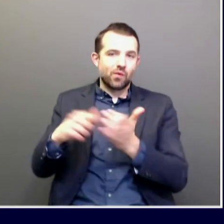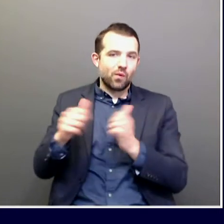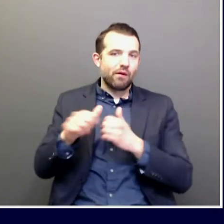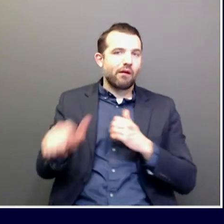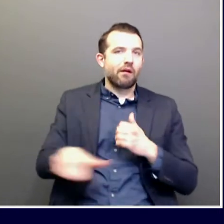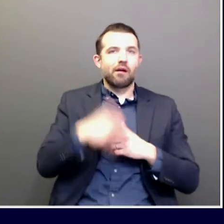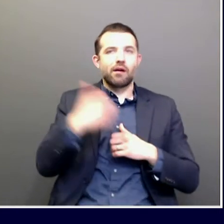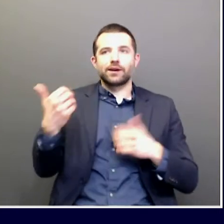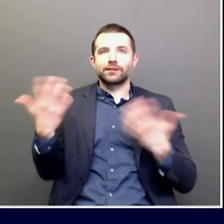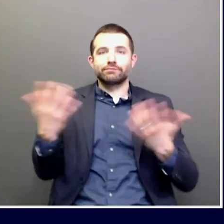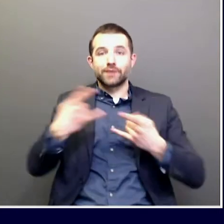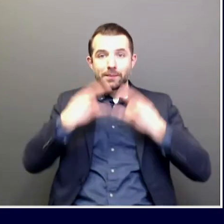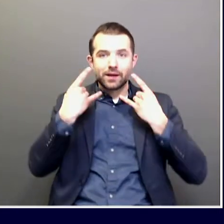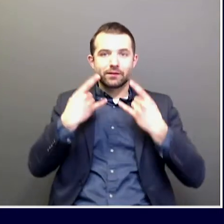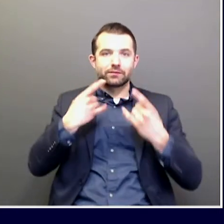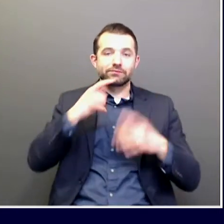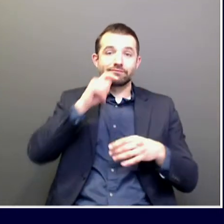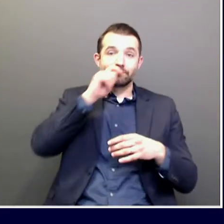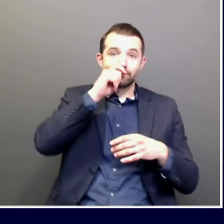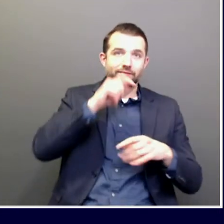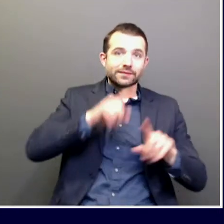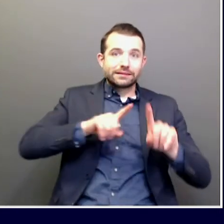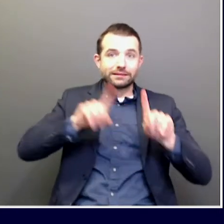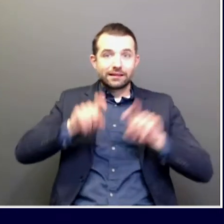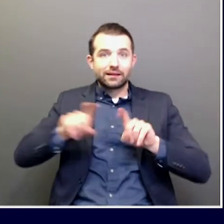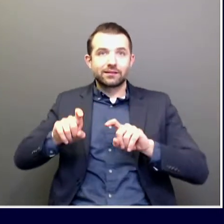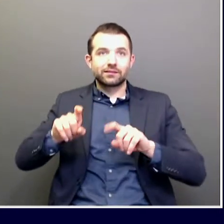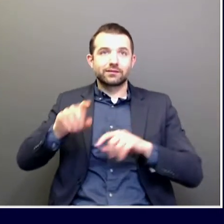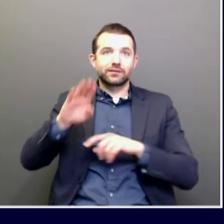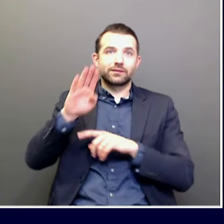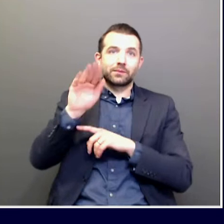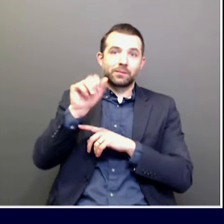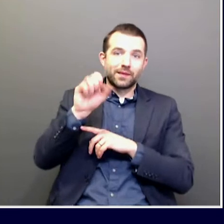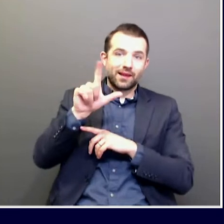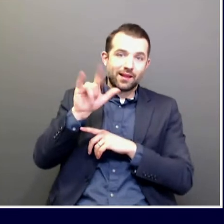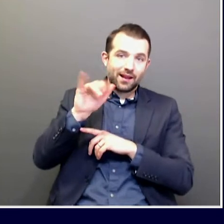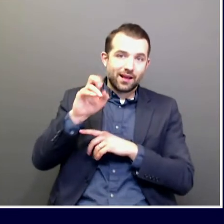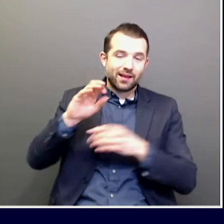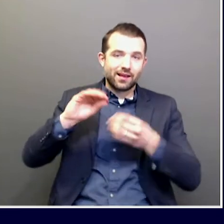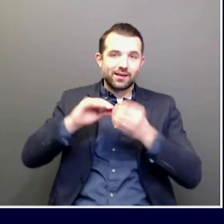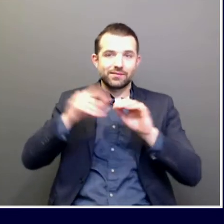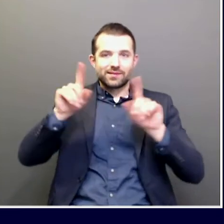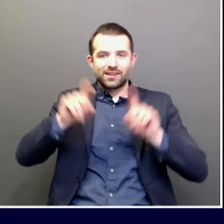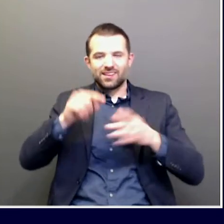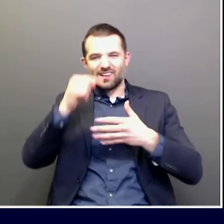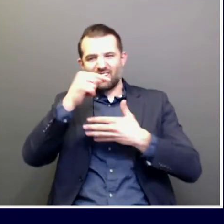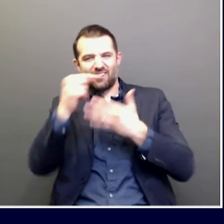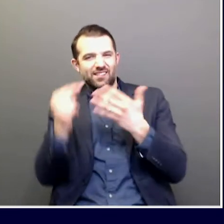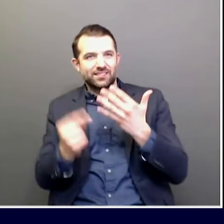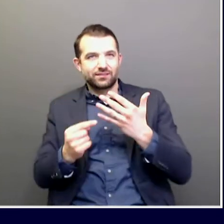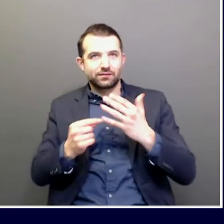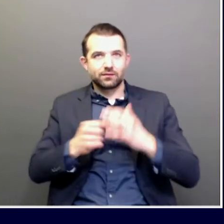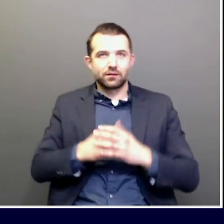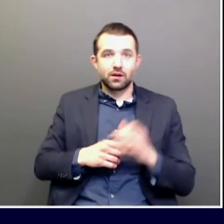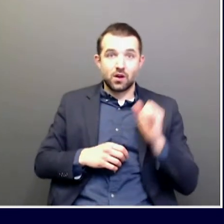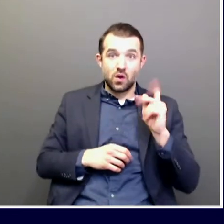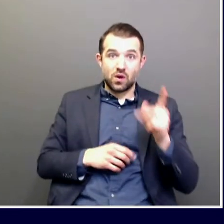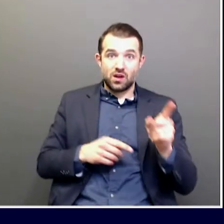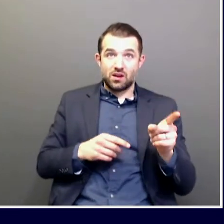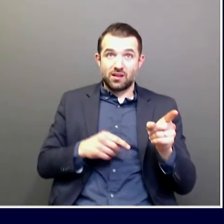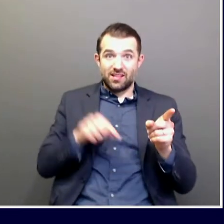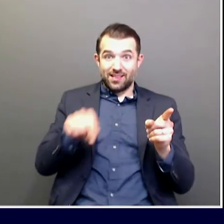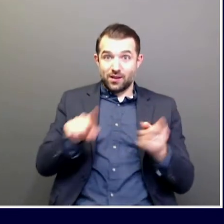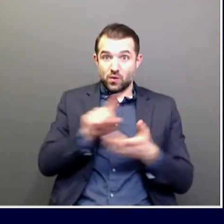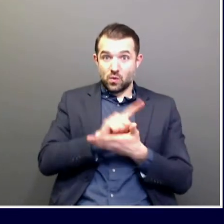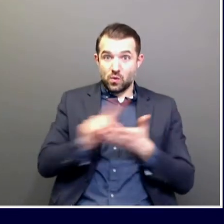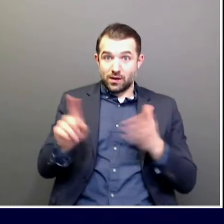And do you think that, and I realize we're talking about recommendations and not mandates, but do you think that as a result